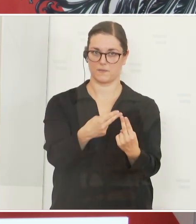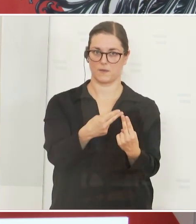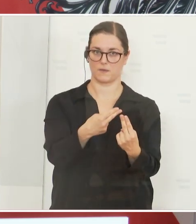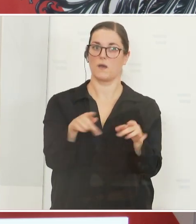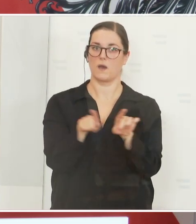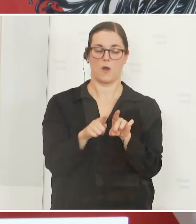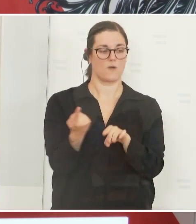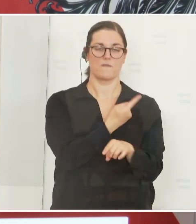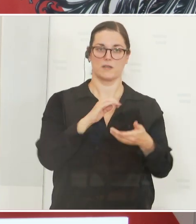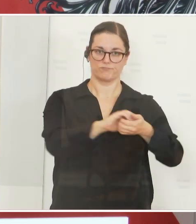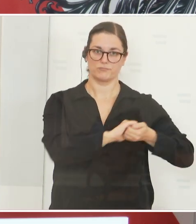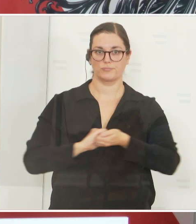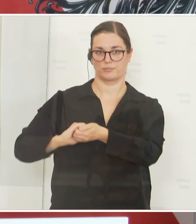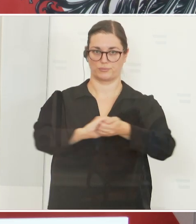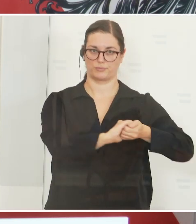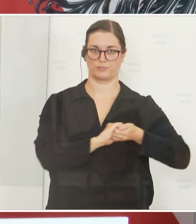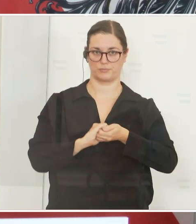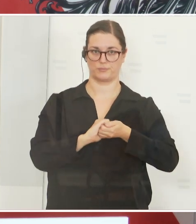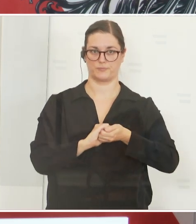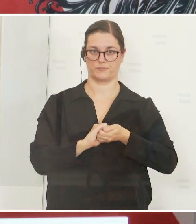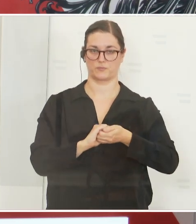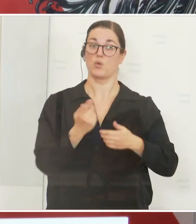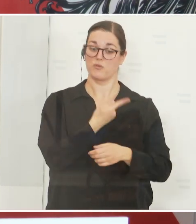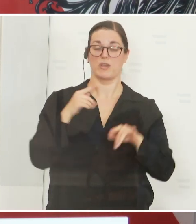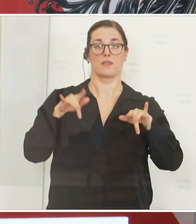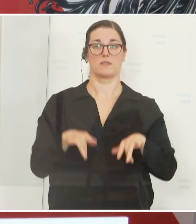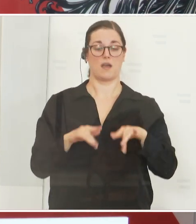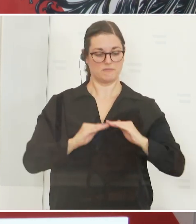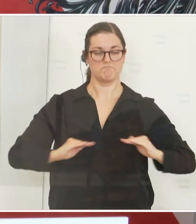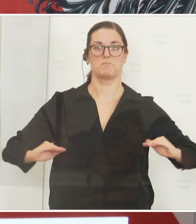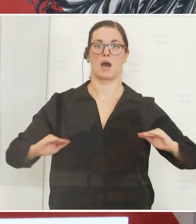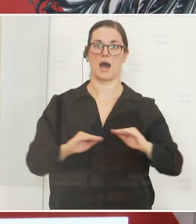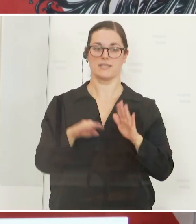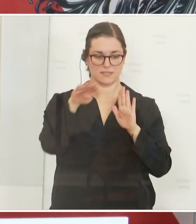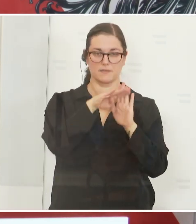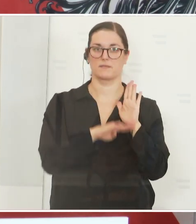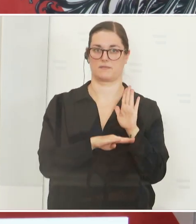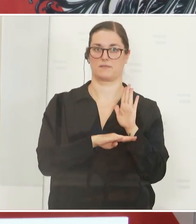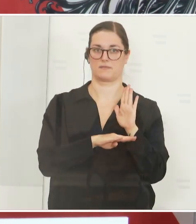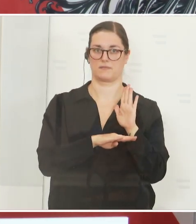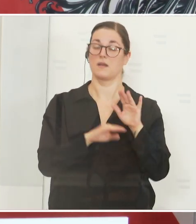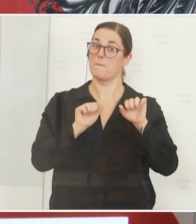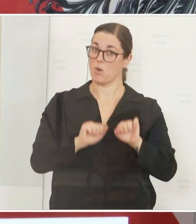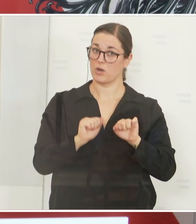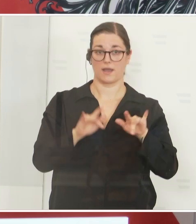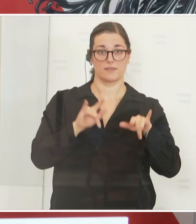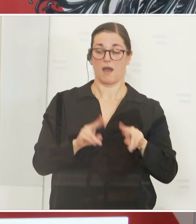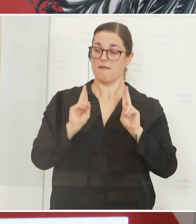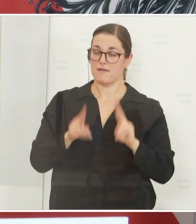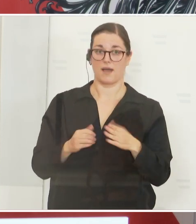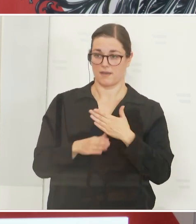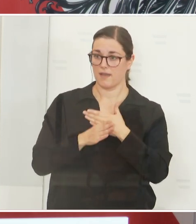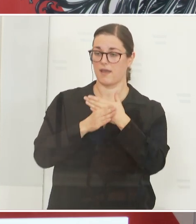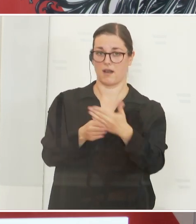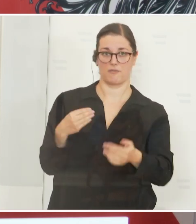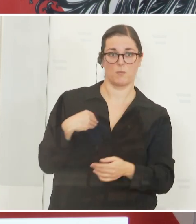react unitedly. And we do have the legal basis to help Poland. We do have the means and the possibility to help the